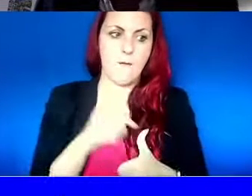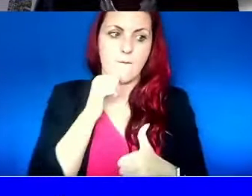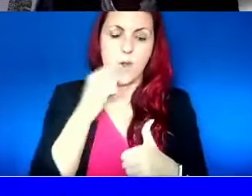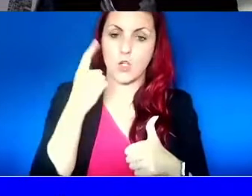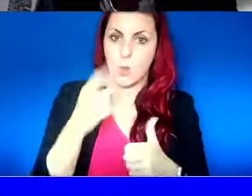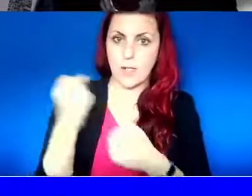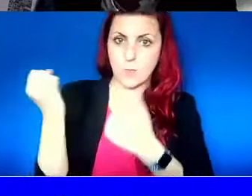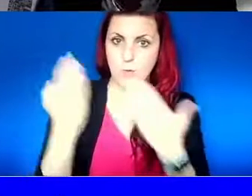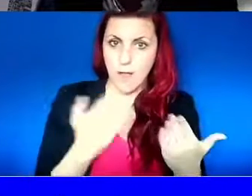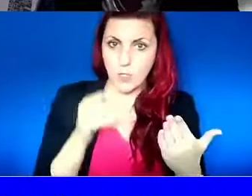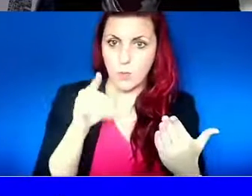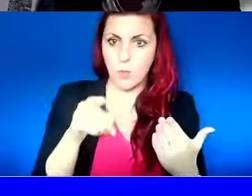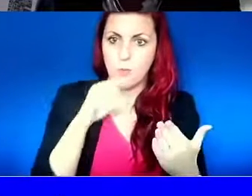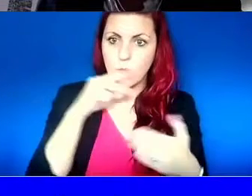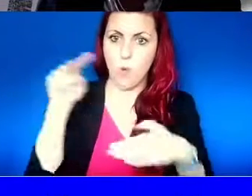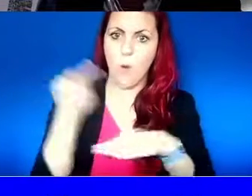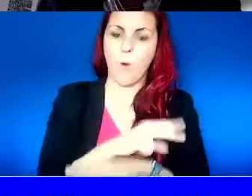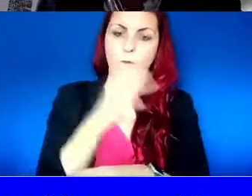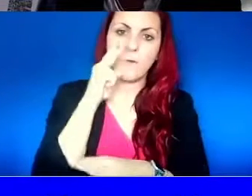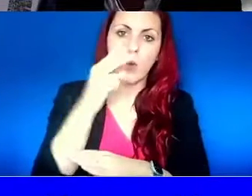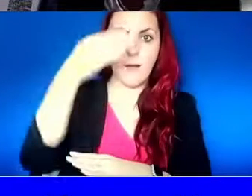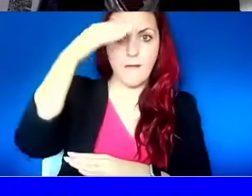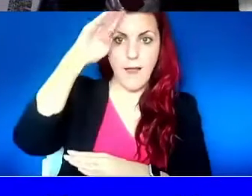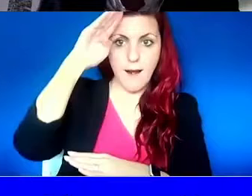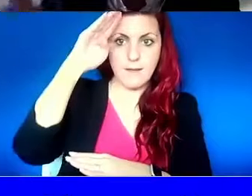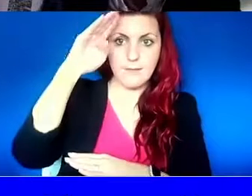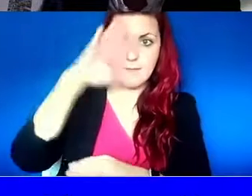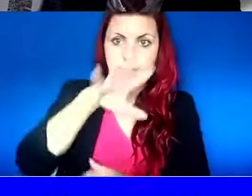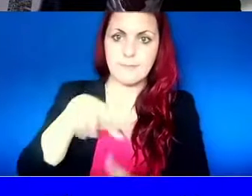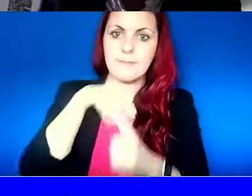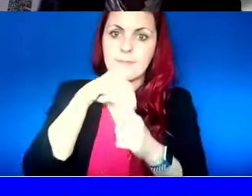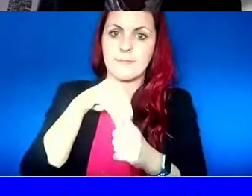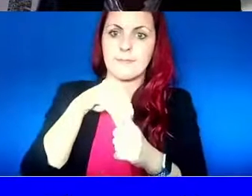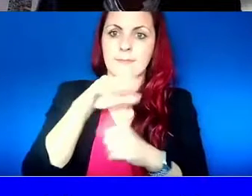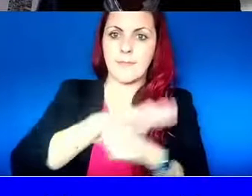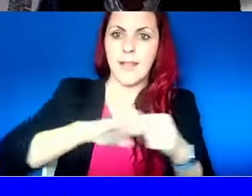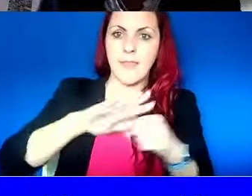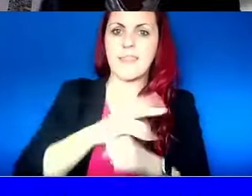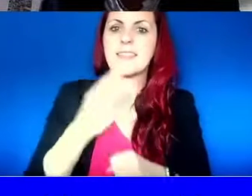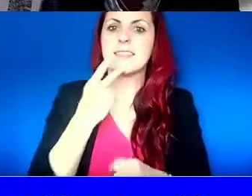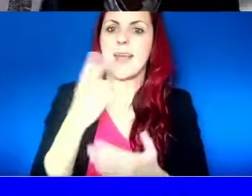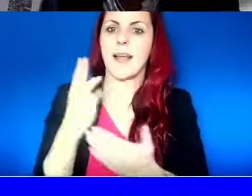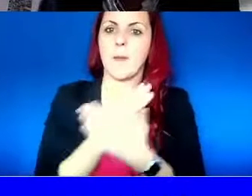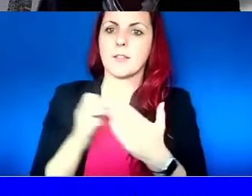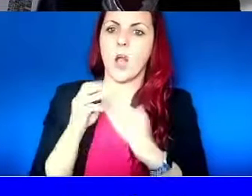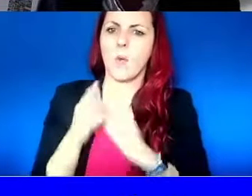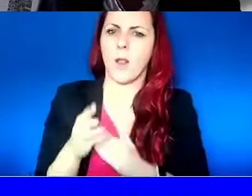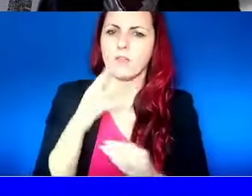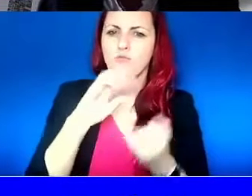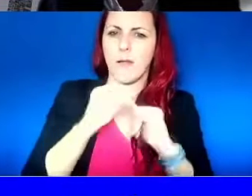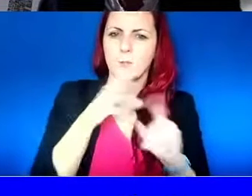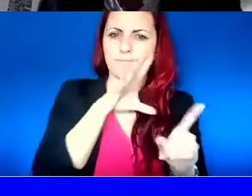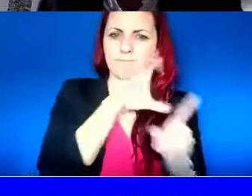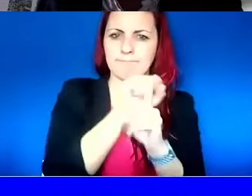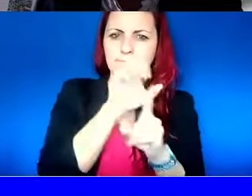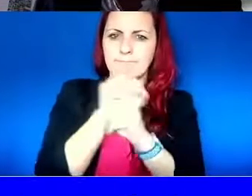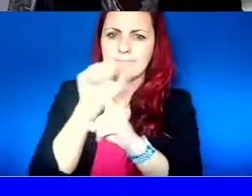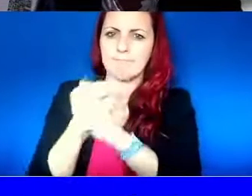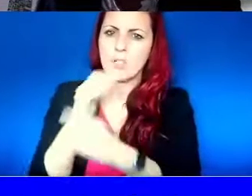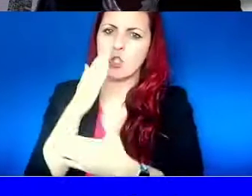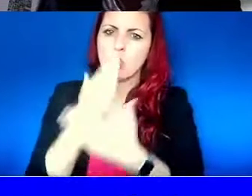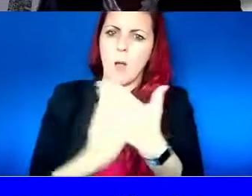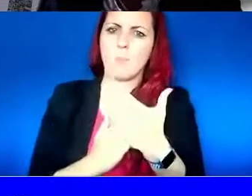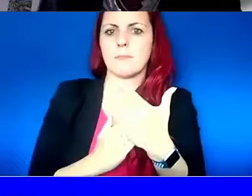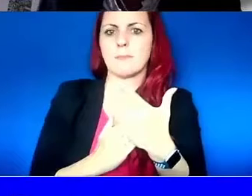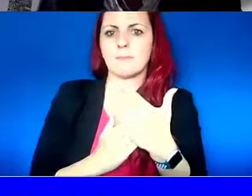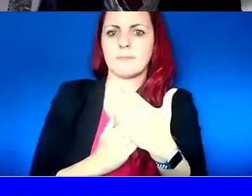overview of Ireland's special measures landscape. And then in the second half of my presentation, I hope to identify some outstanding barriers